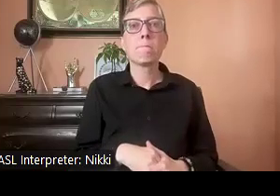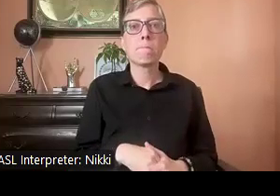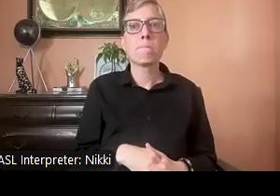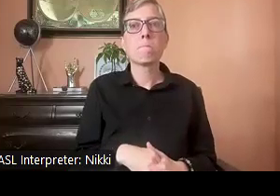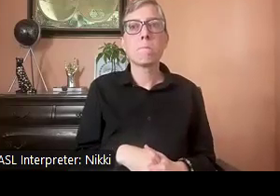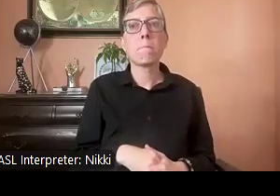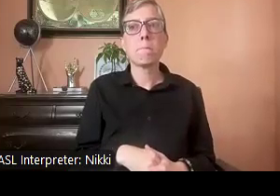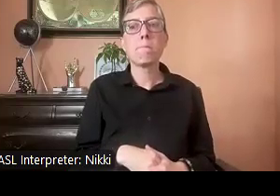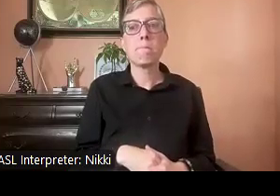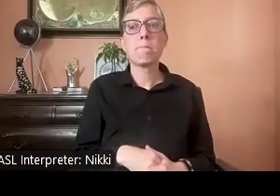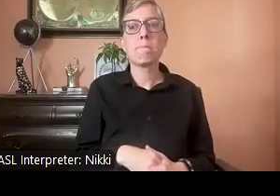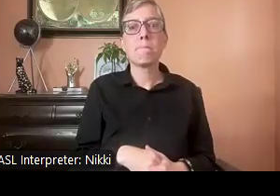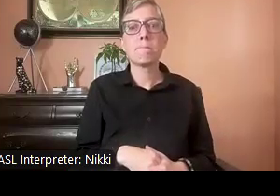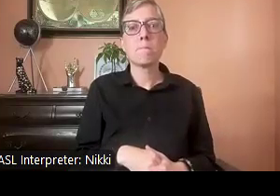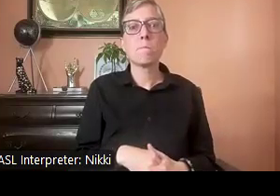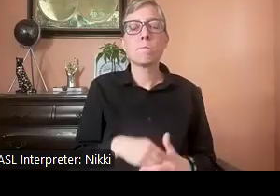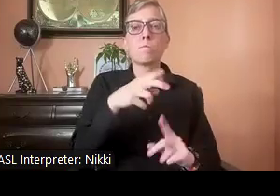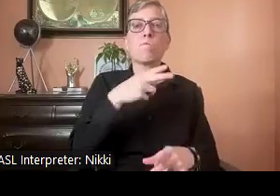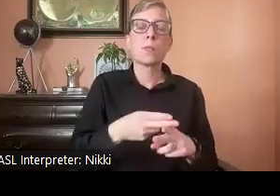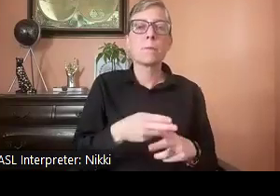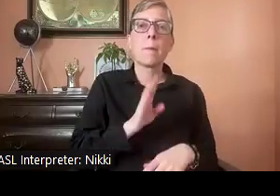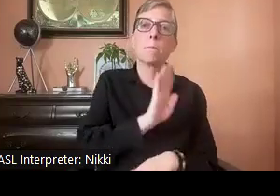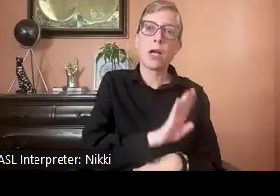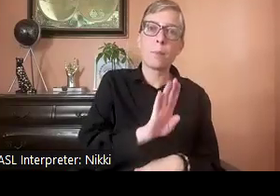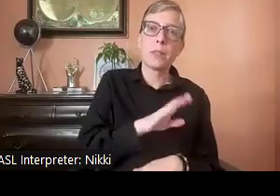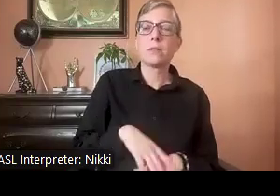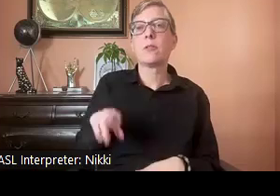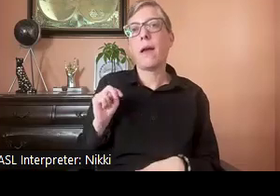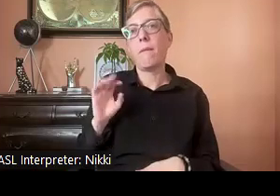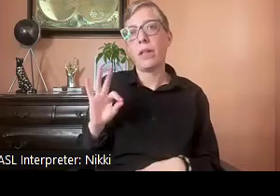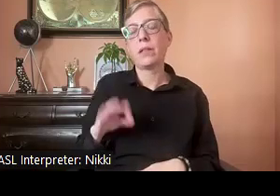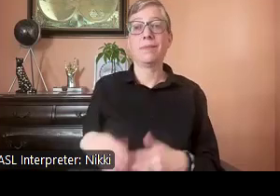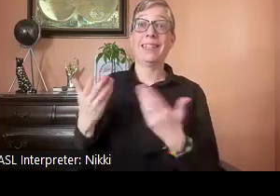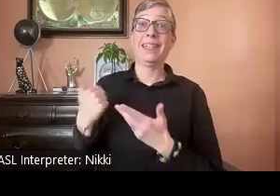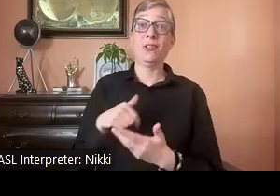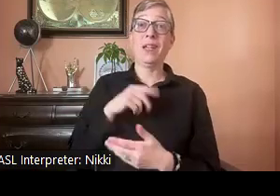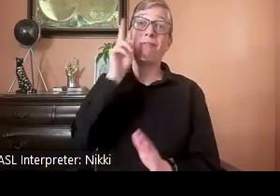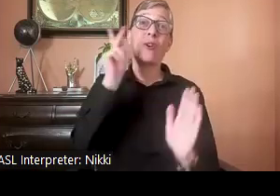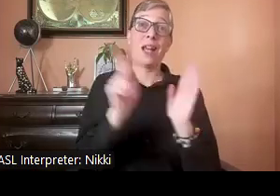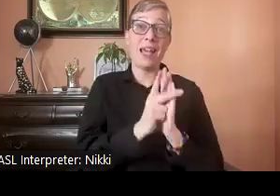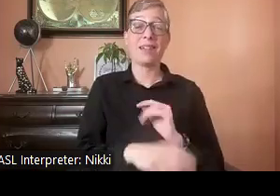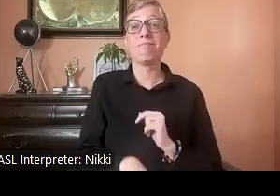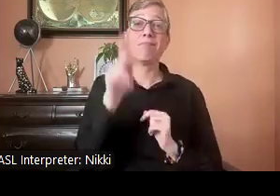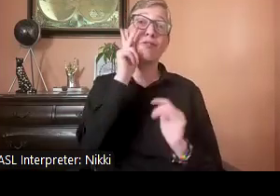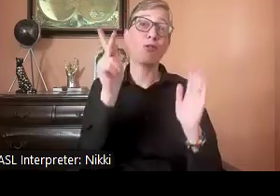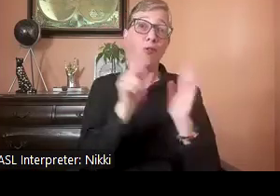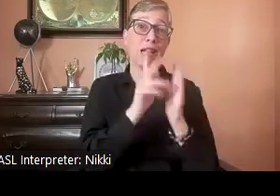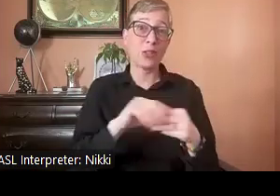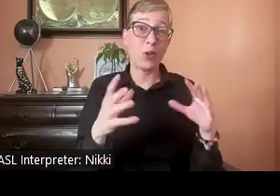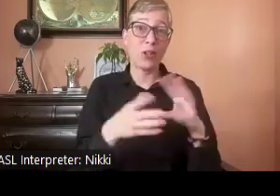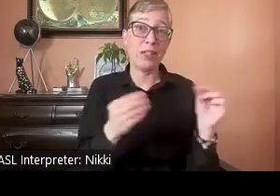beginning, the Blockbuster, Netflix kind of contrast. Here in Rochester, we have Kodak, the Kodak story Yes. as